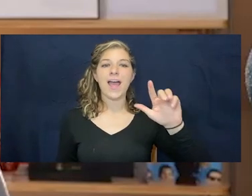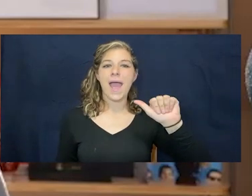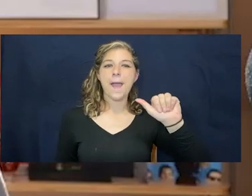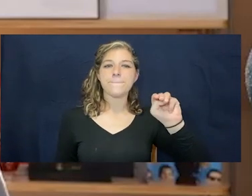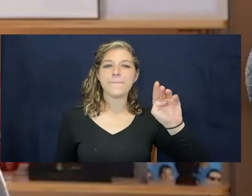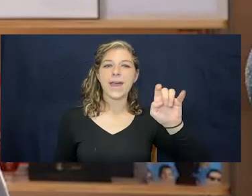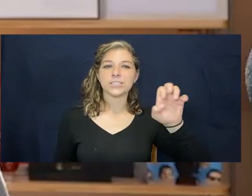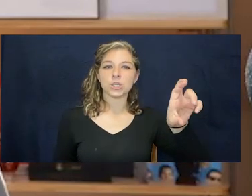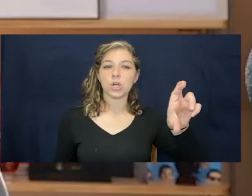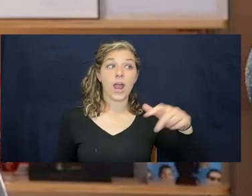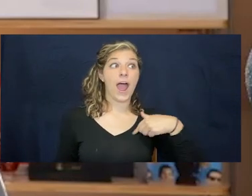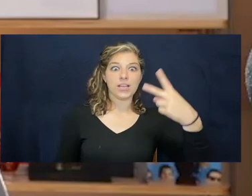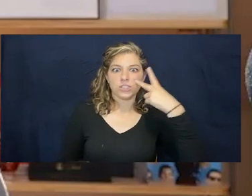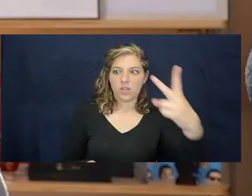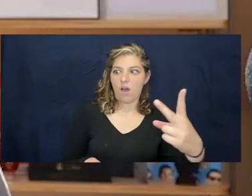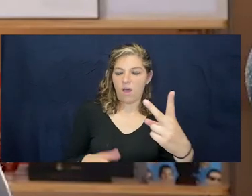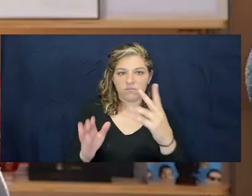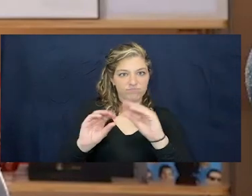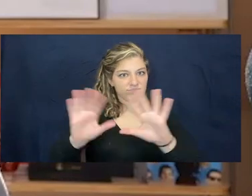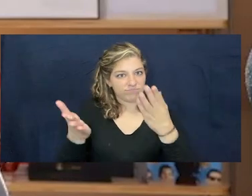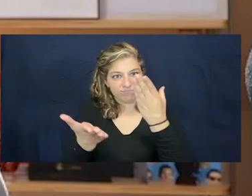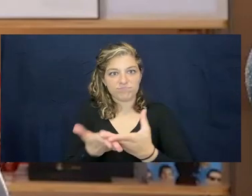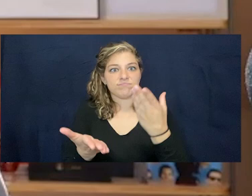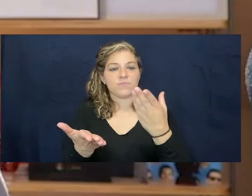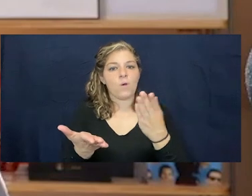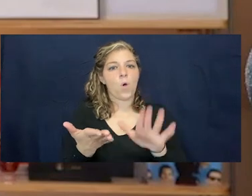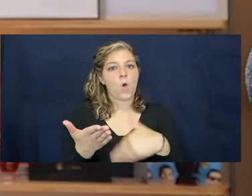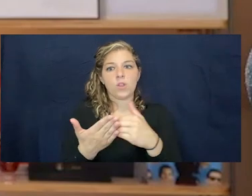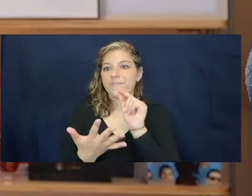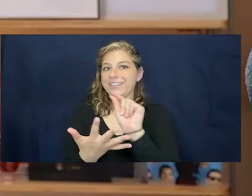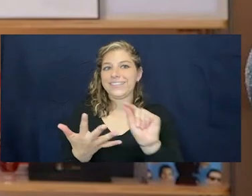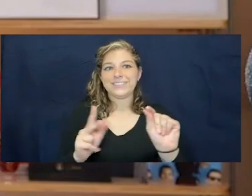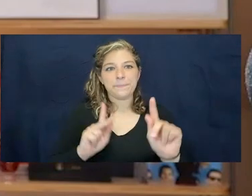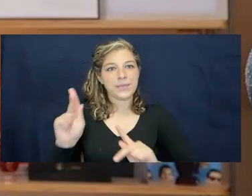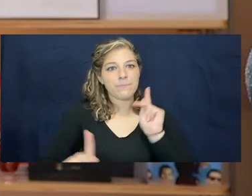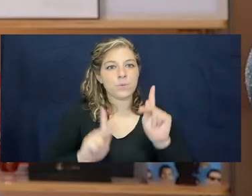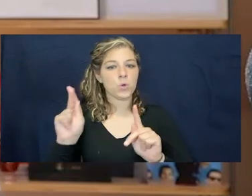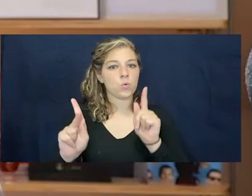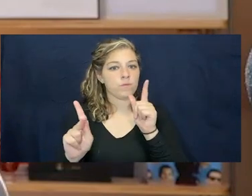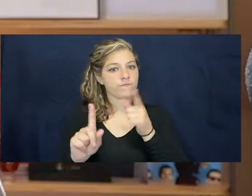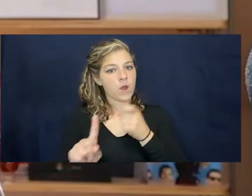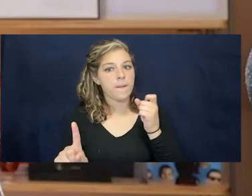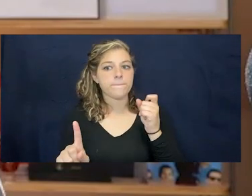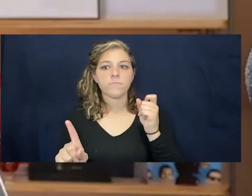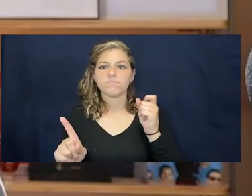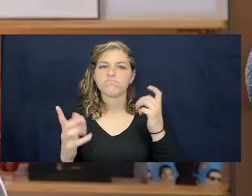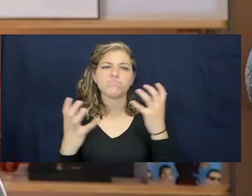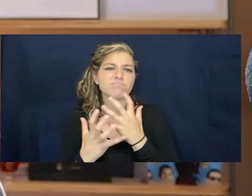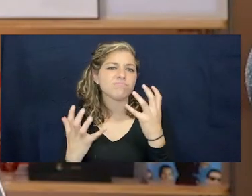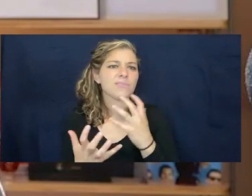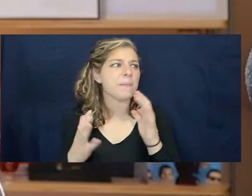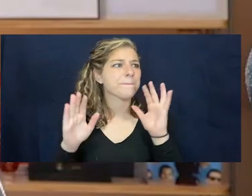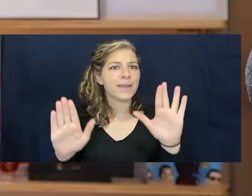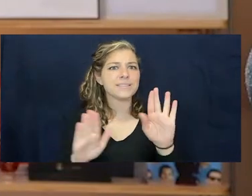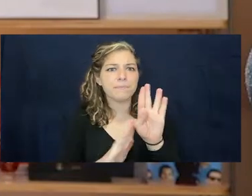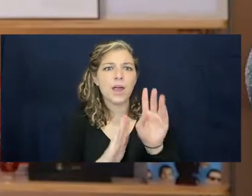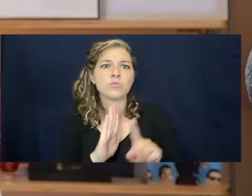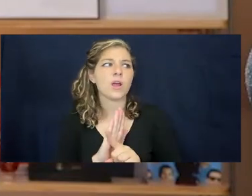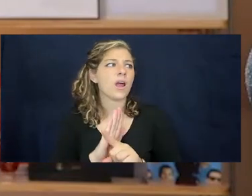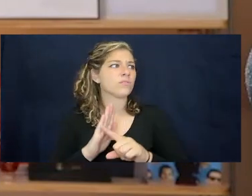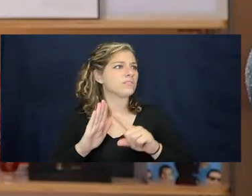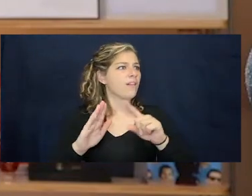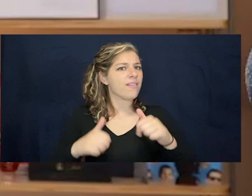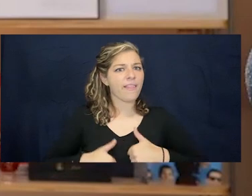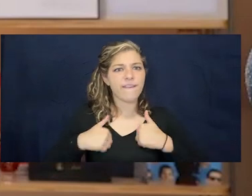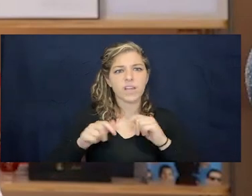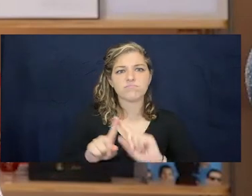I saw firsthand that all of these people who are from such incredible